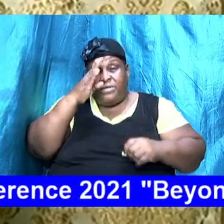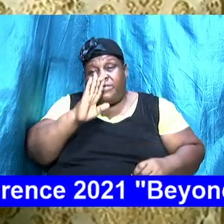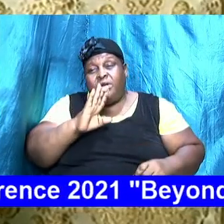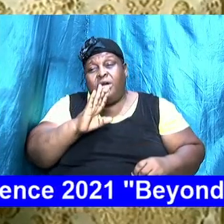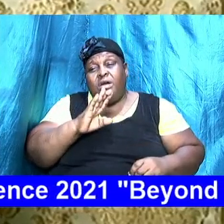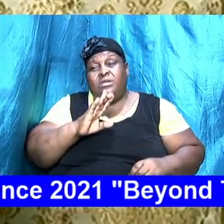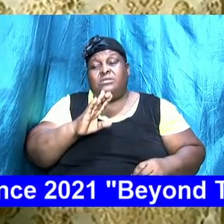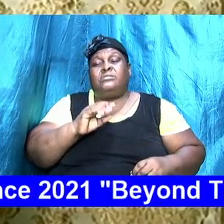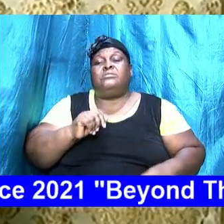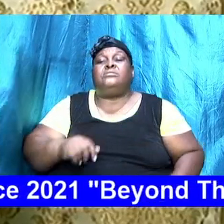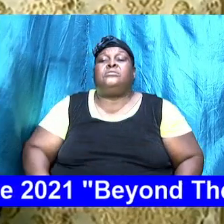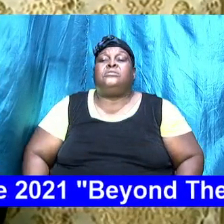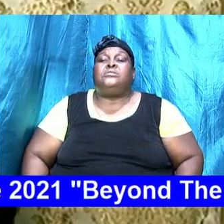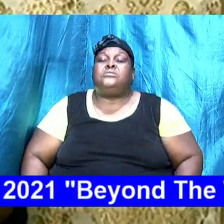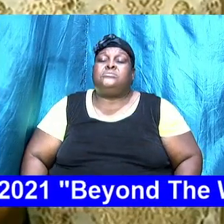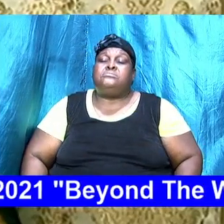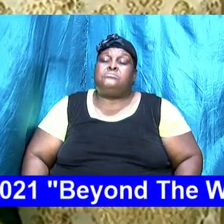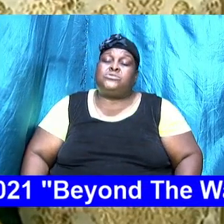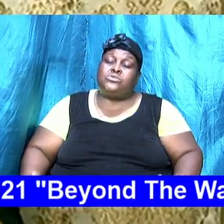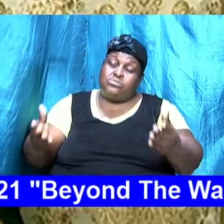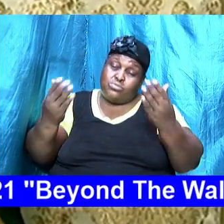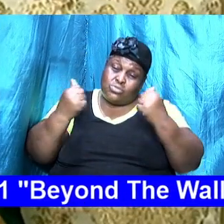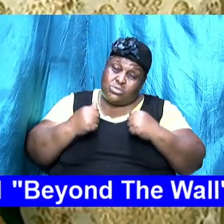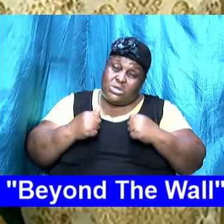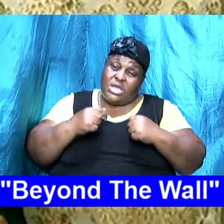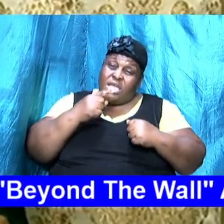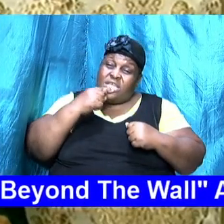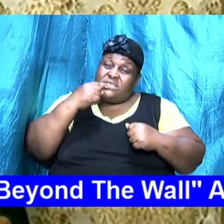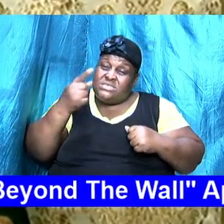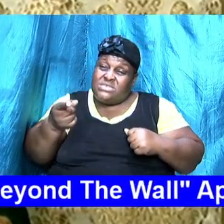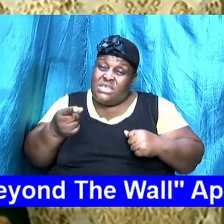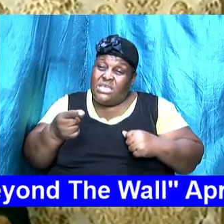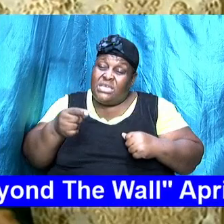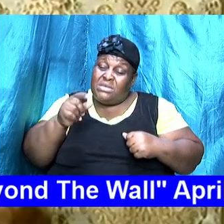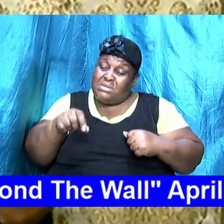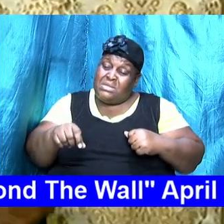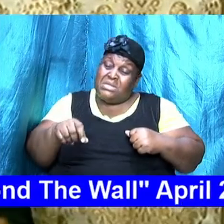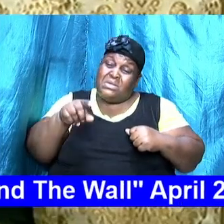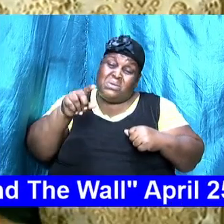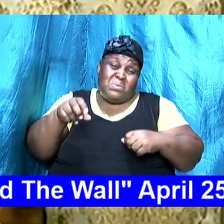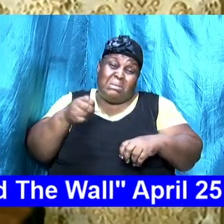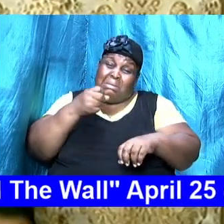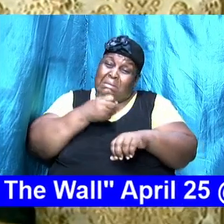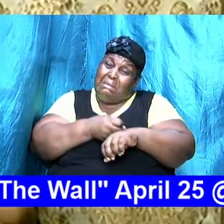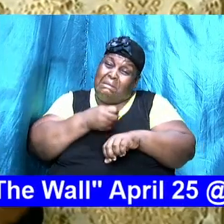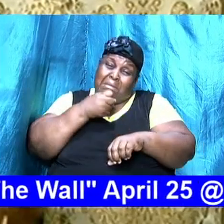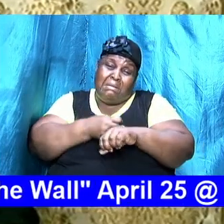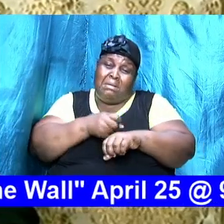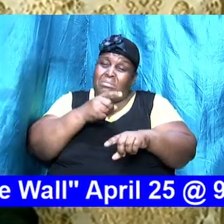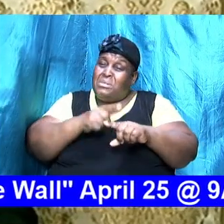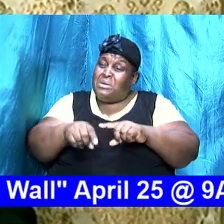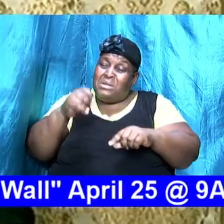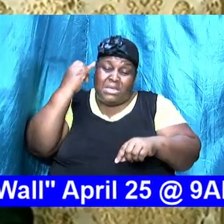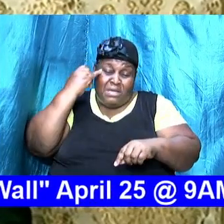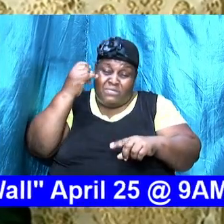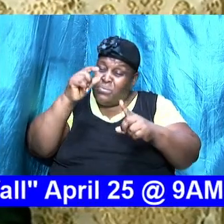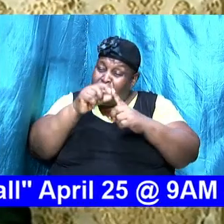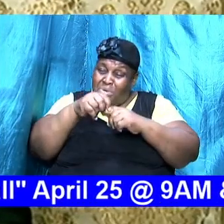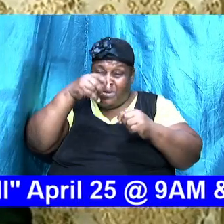spirit, and come out and say, look here, this one has, but if the word of God said,